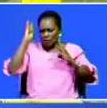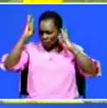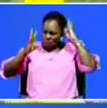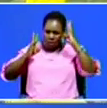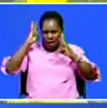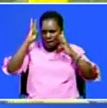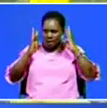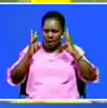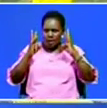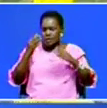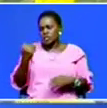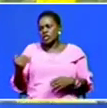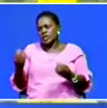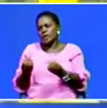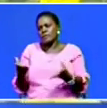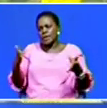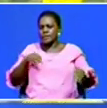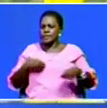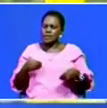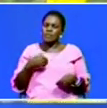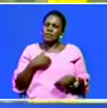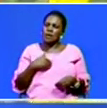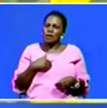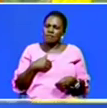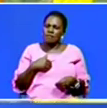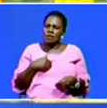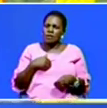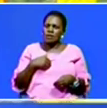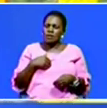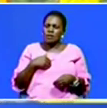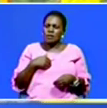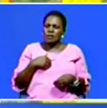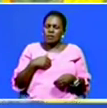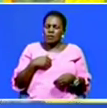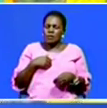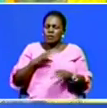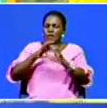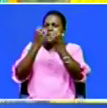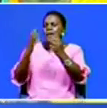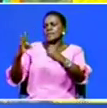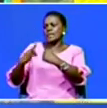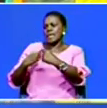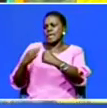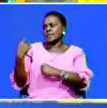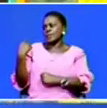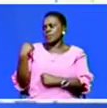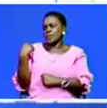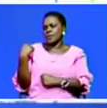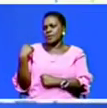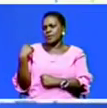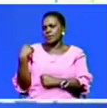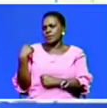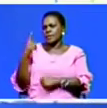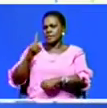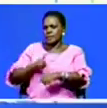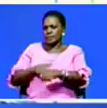kuhusu mustakabali wa watoto wengi wanaoishi na ulemavu waliopokea matokeo ya mtihani wa KCPE hivi majuzi. As they